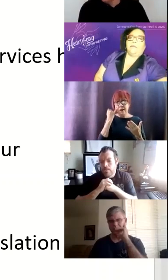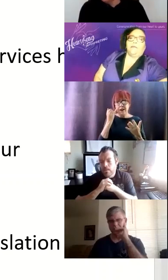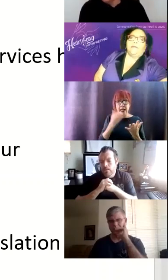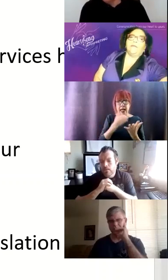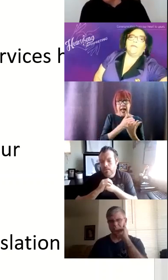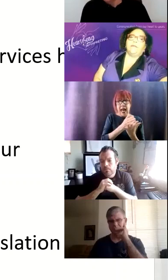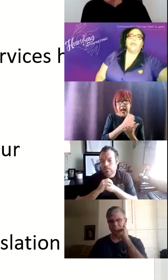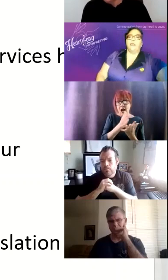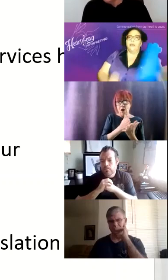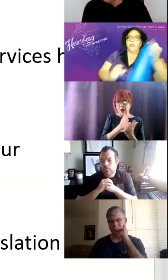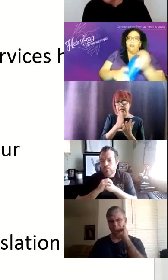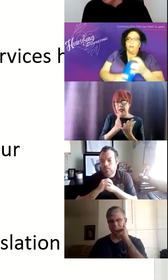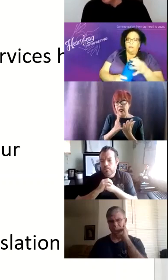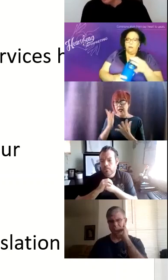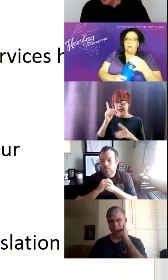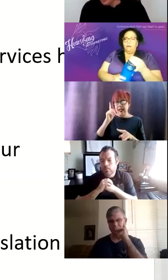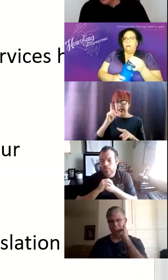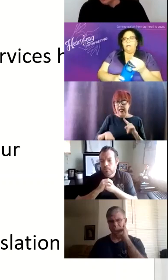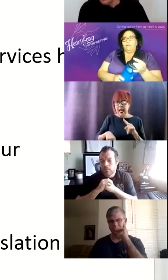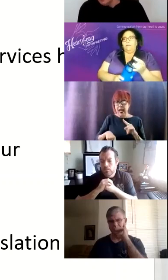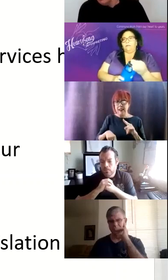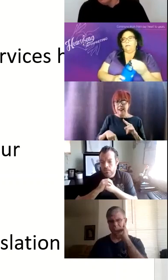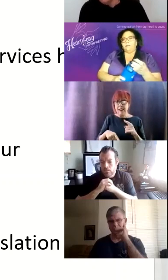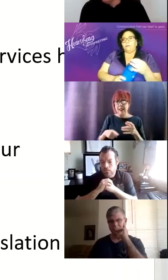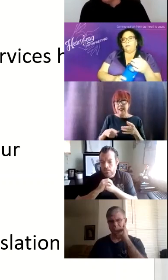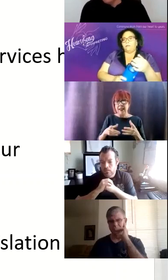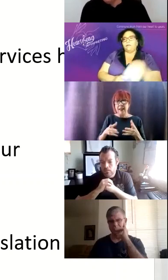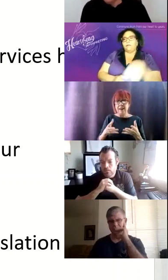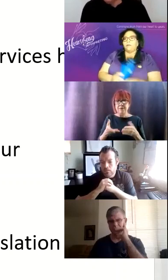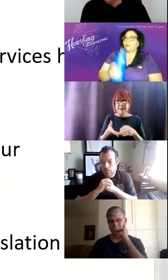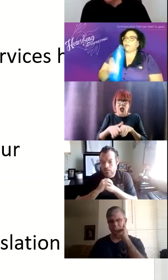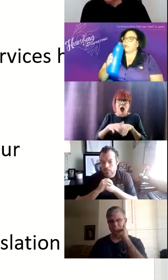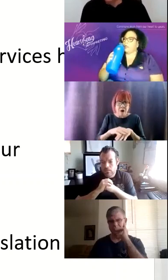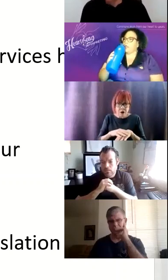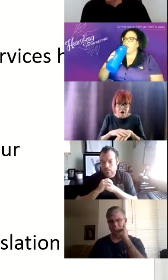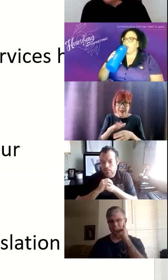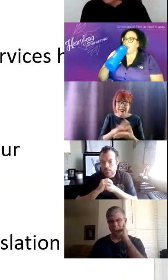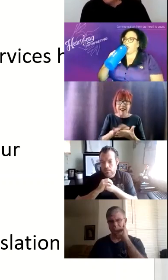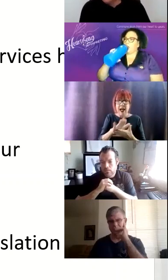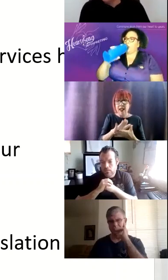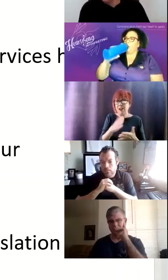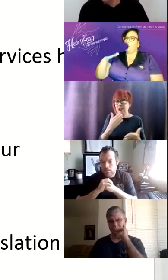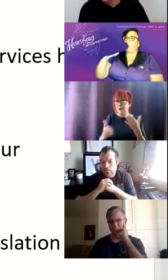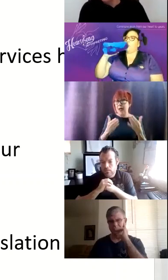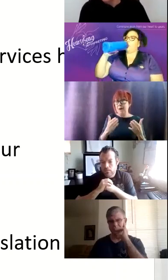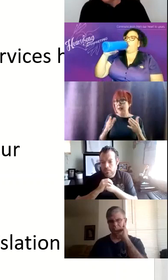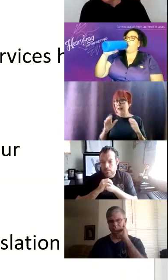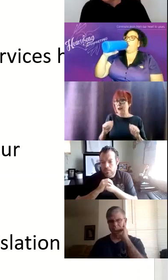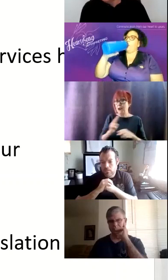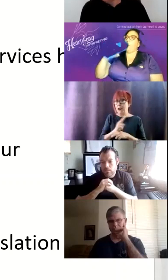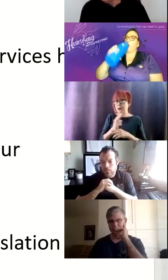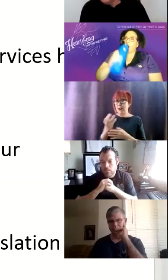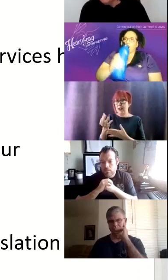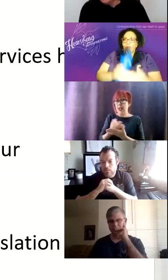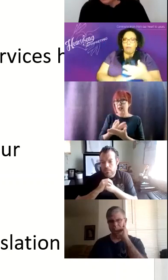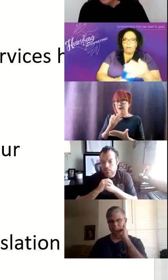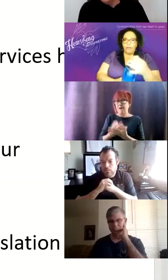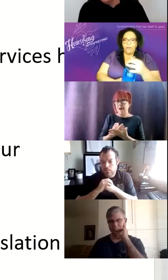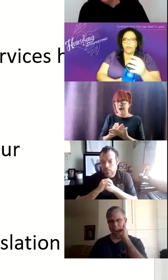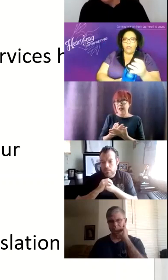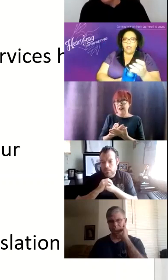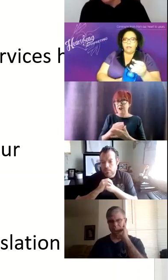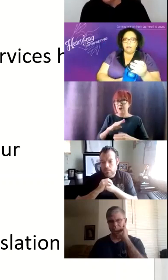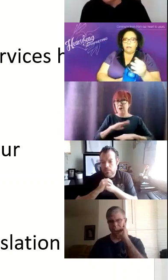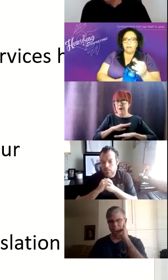not able to cover specifically at the college, we might, you know, might be able to use some of that funding to meet that need